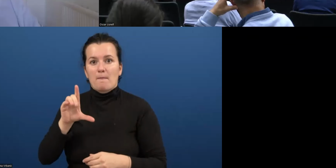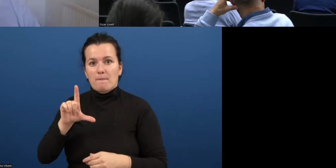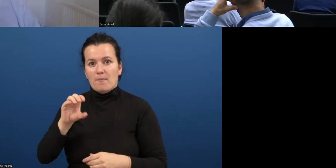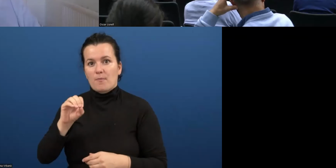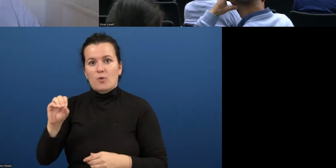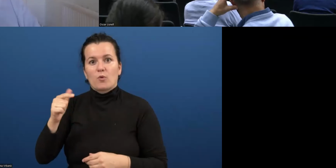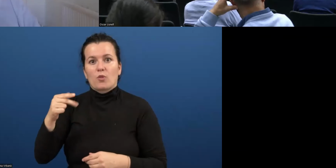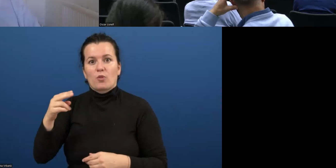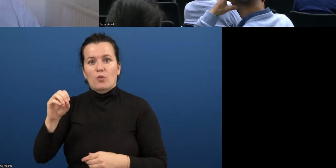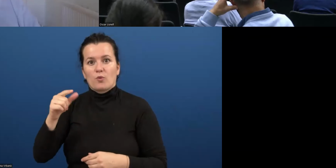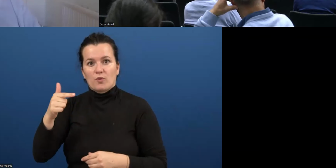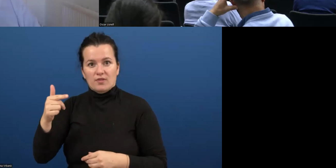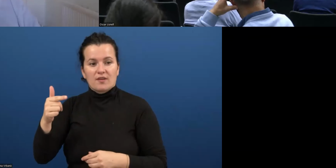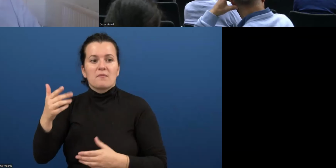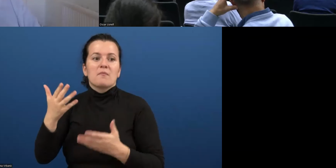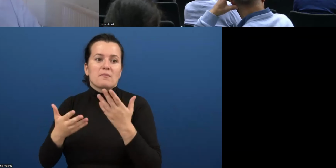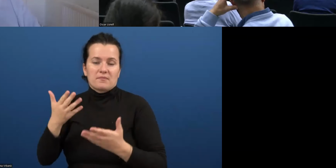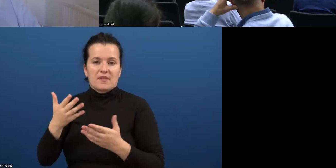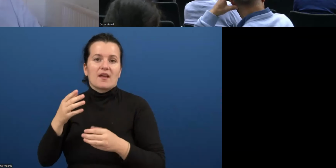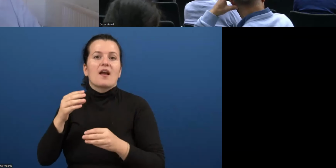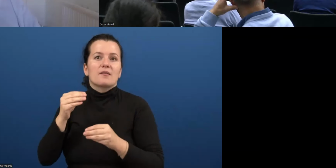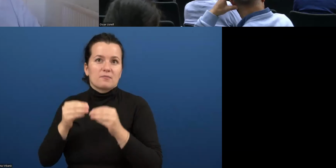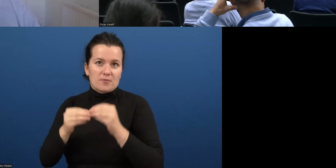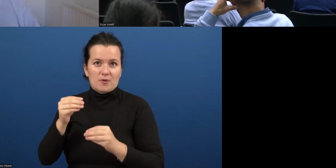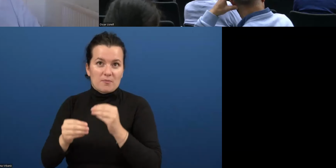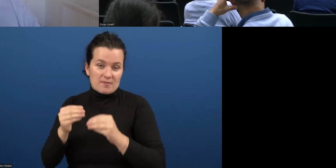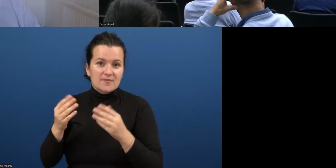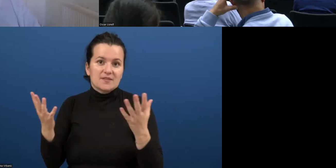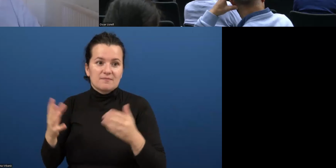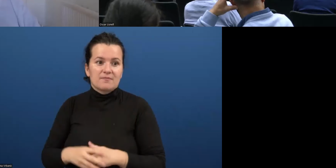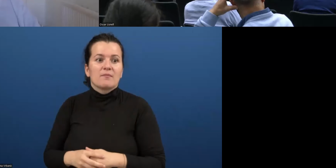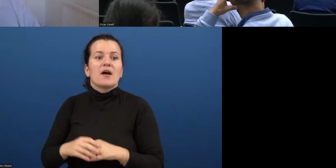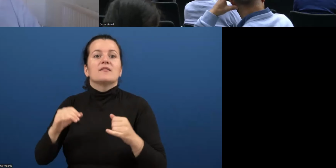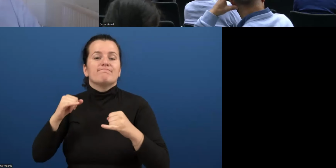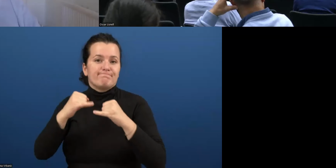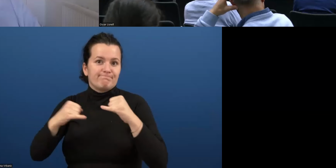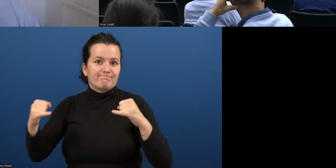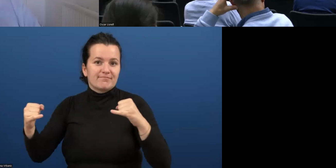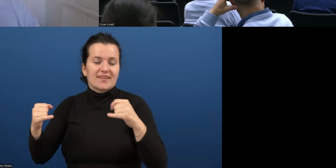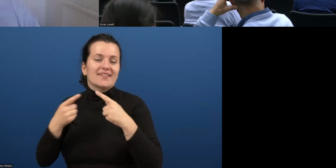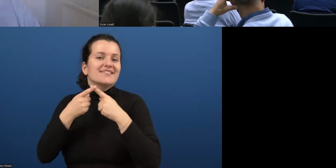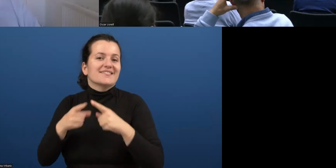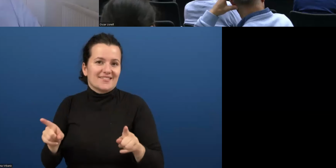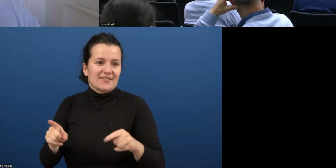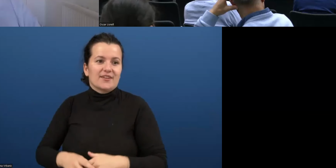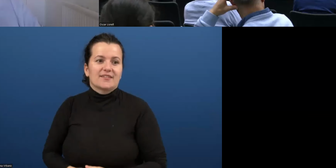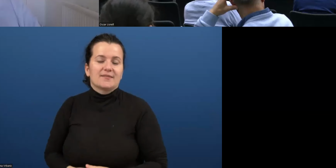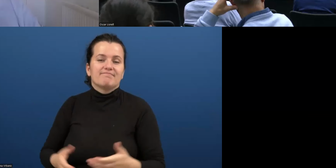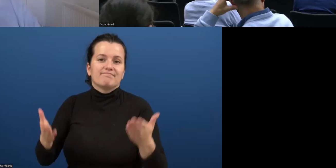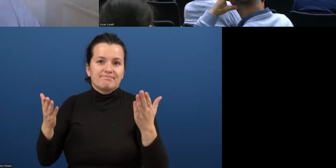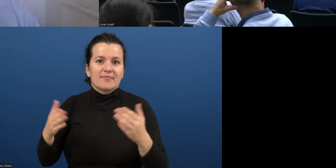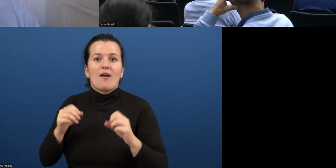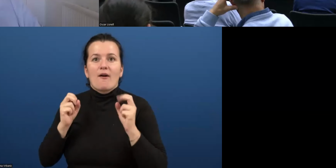Well, sometimes it works, sometimes it does not. So I say that we will do like